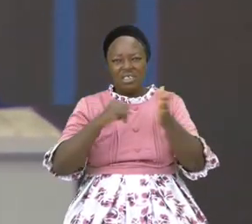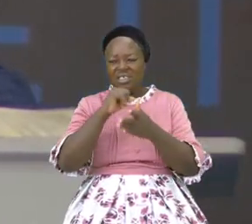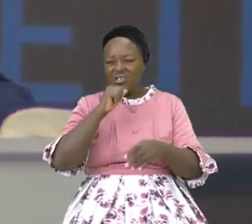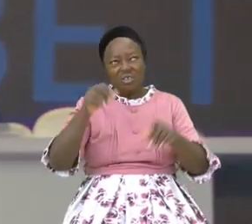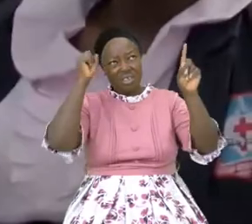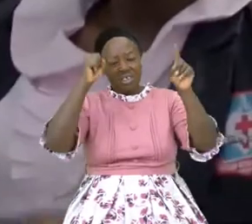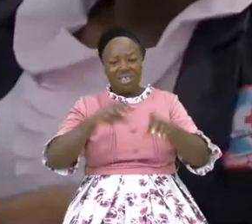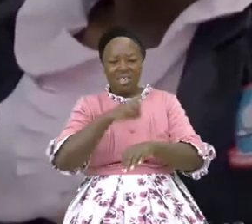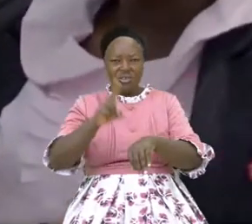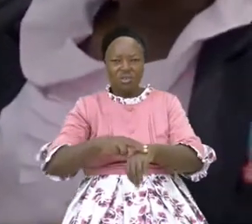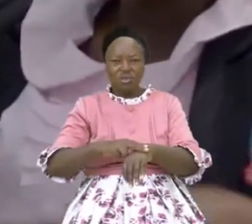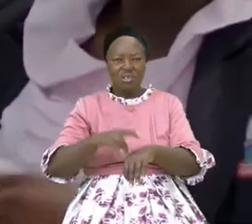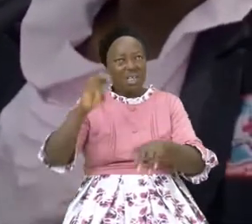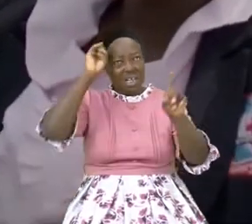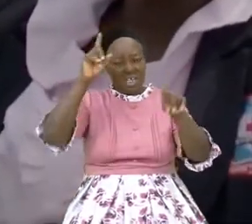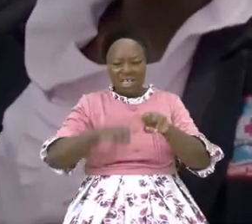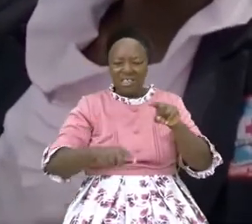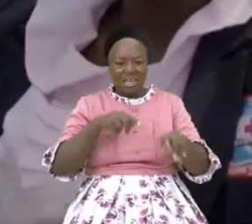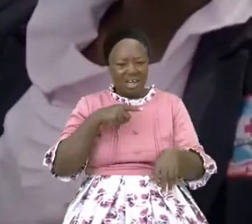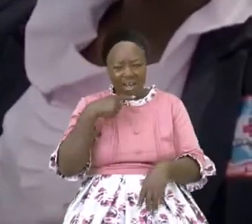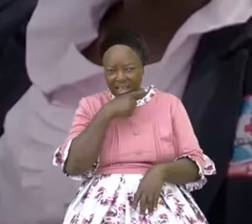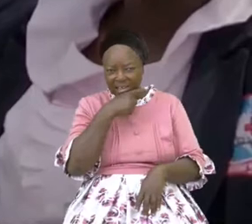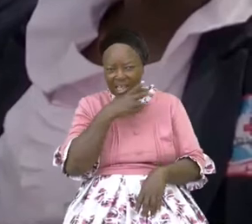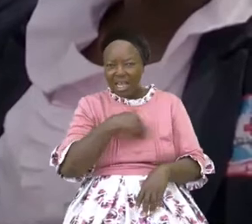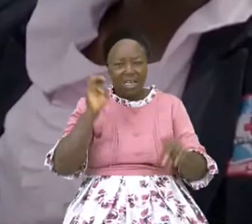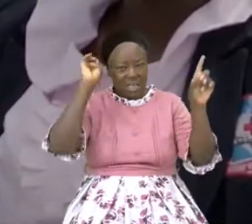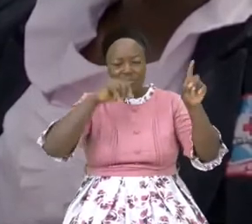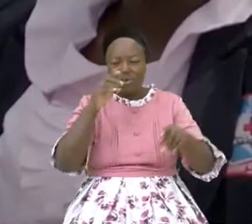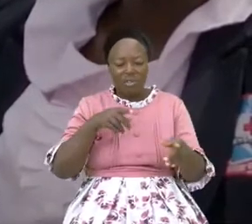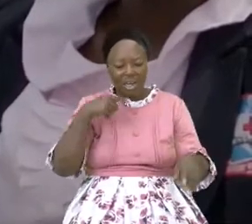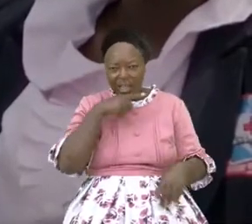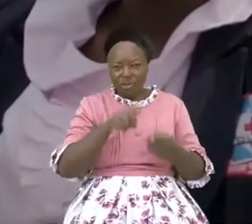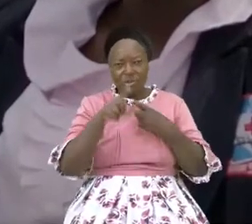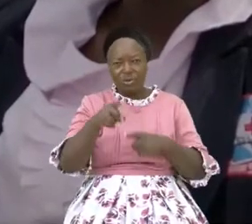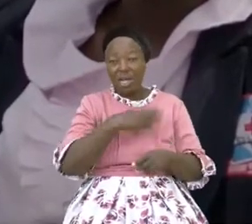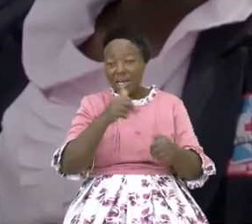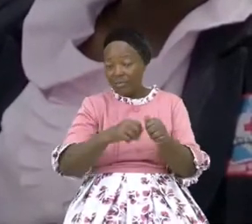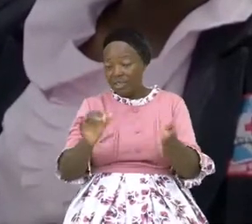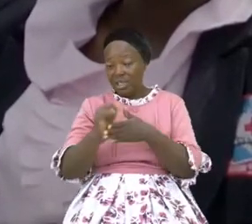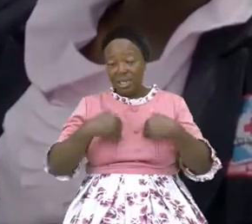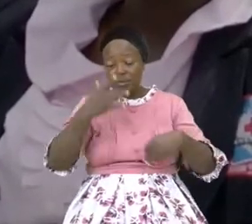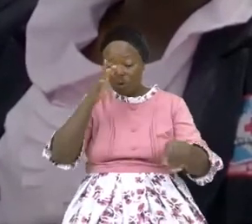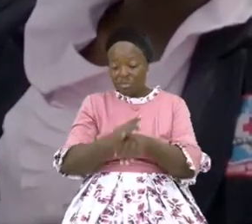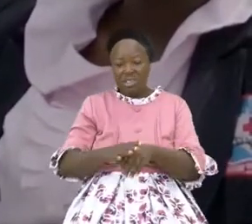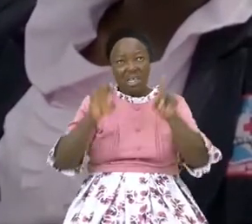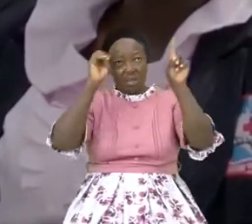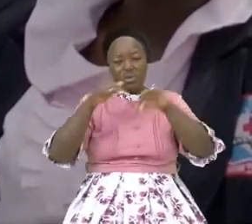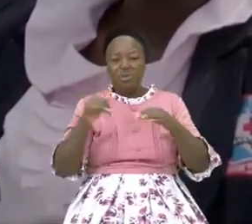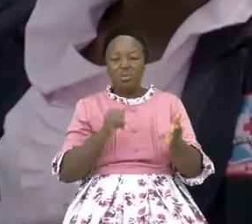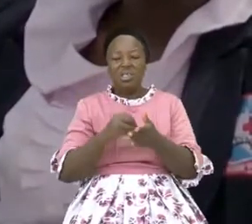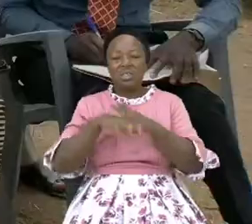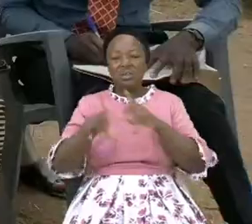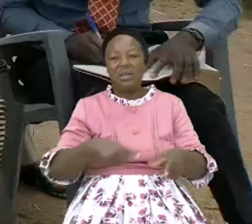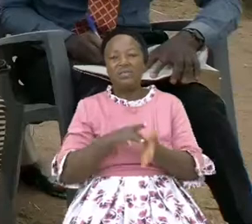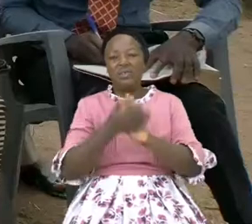lie to you. Everything he has promised he will do in your life, he cannot lie. He will do